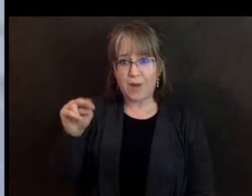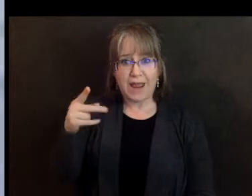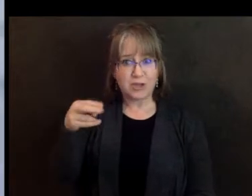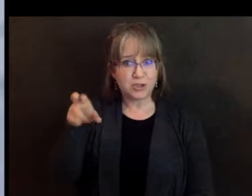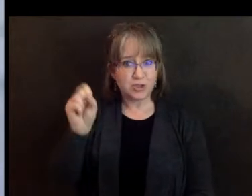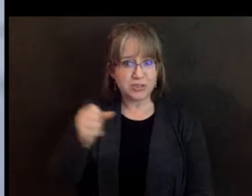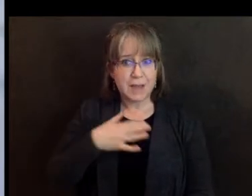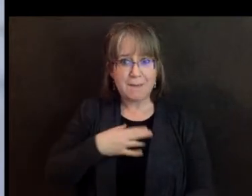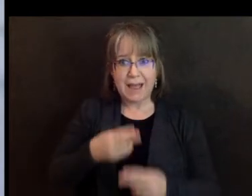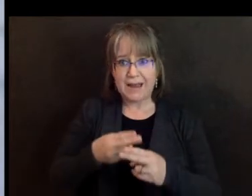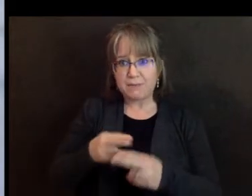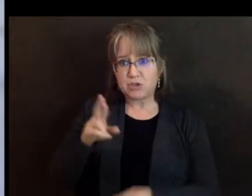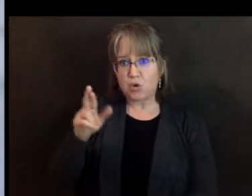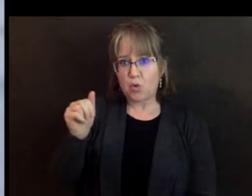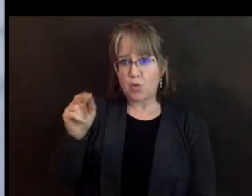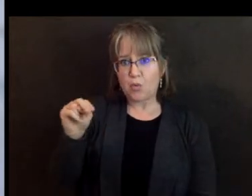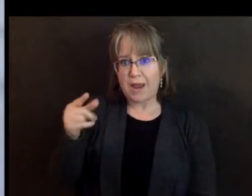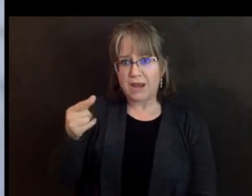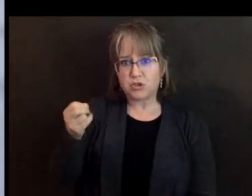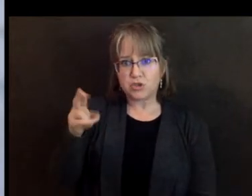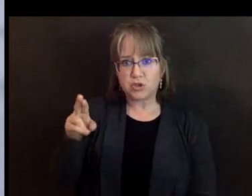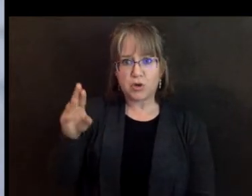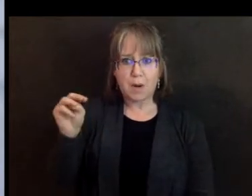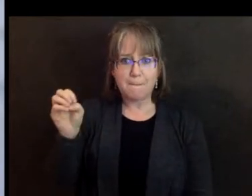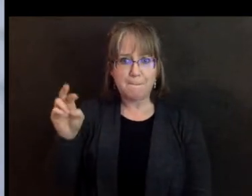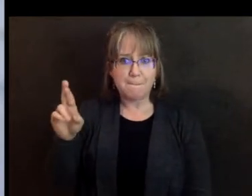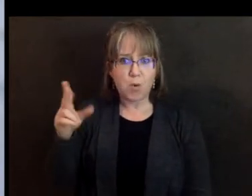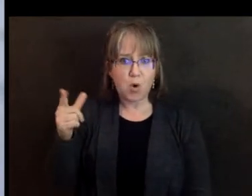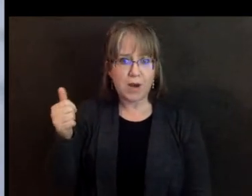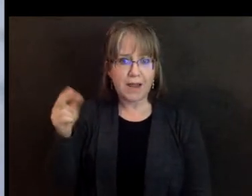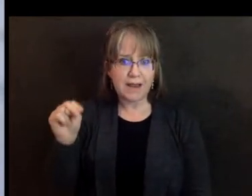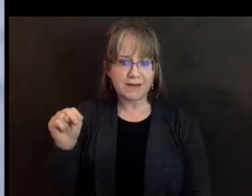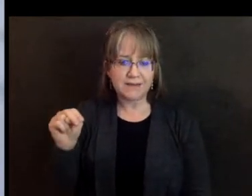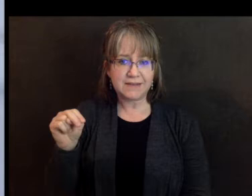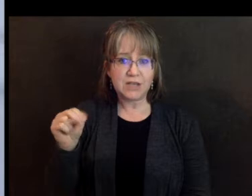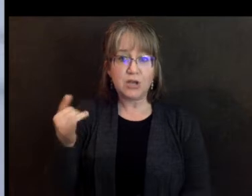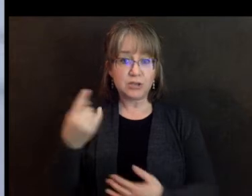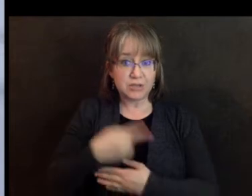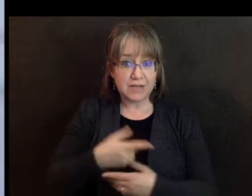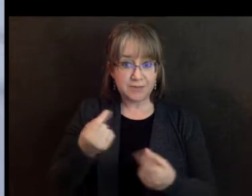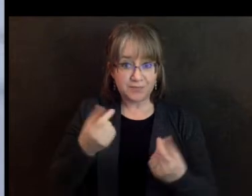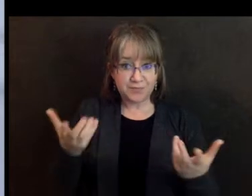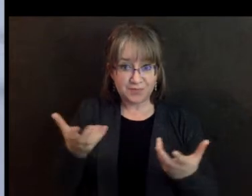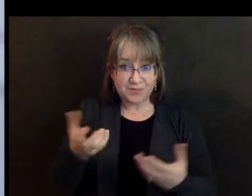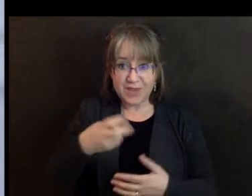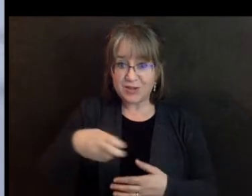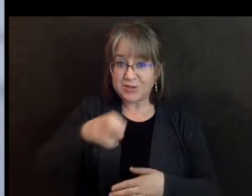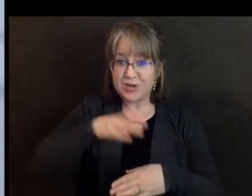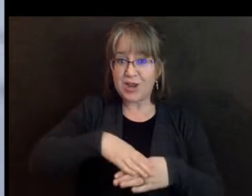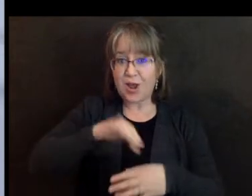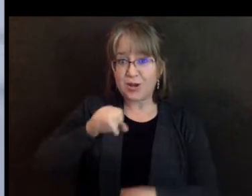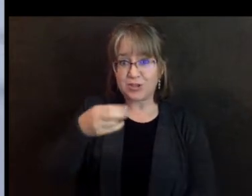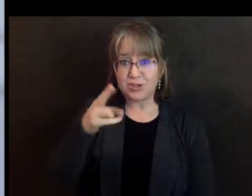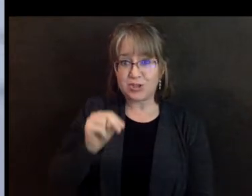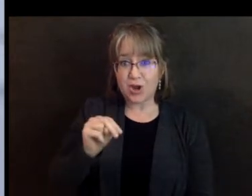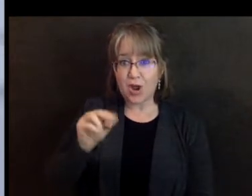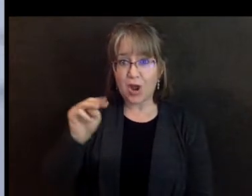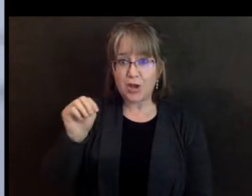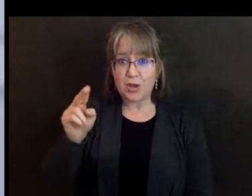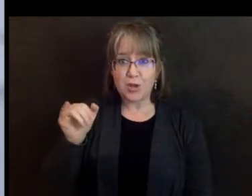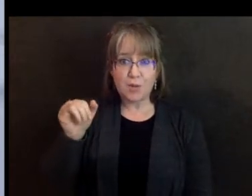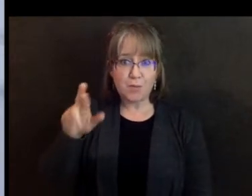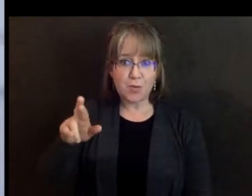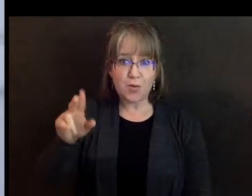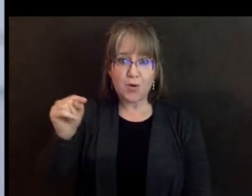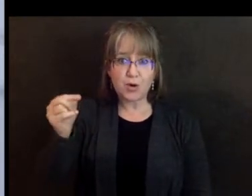My name is Ranger Morgan, and today we're going to be taking a journey down the John Muir Trail to find out if Harriman State Park of Idaho has suitable habitat